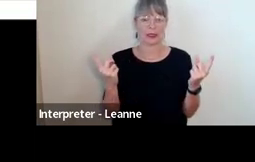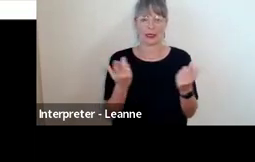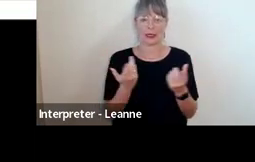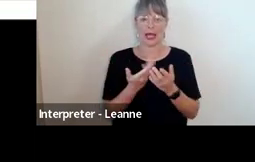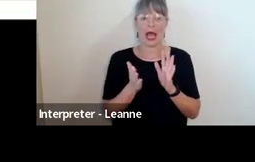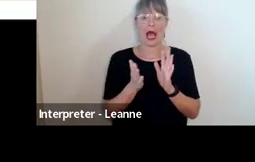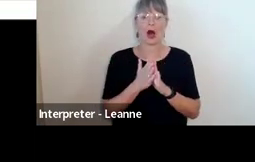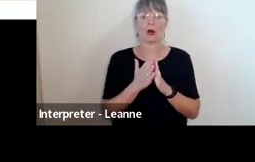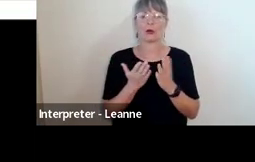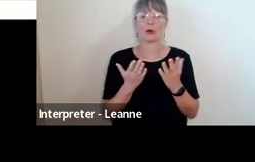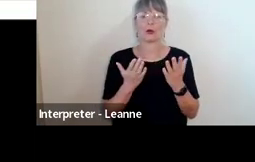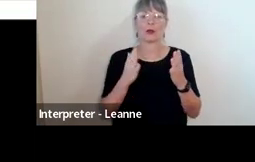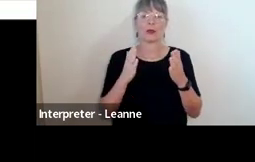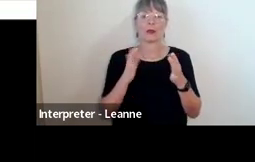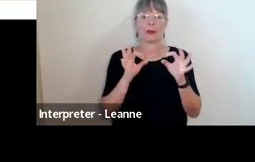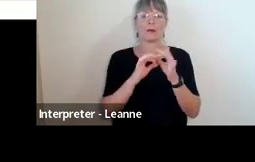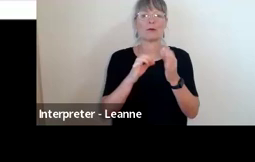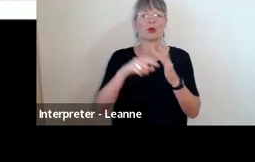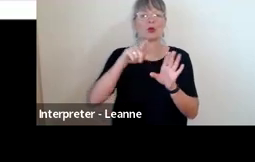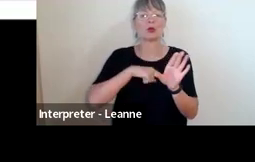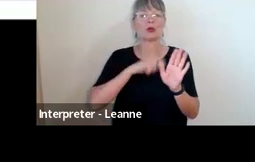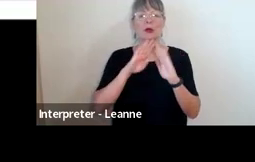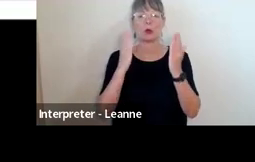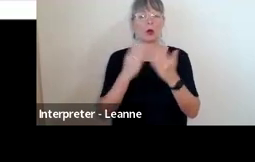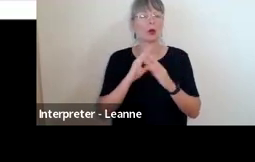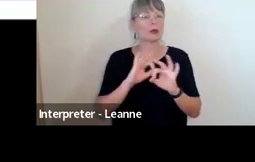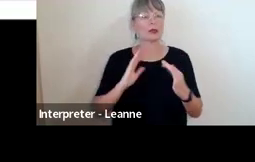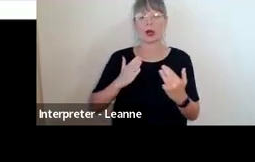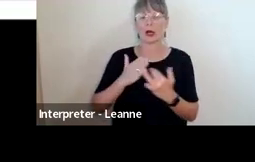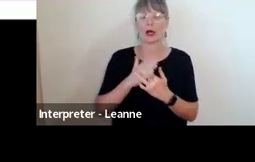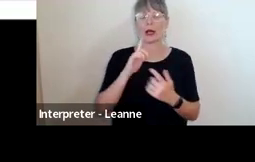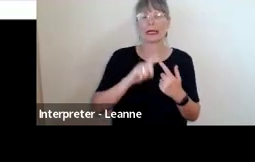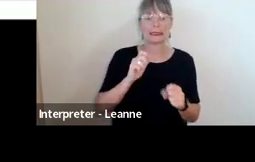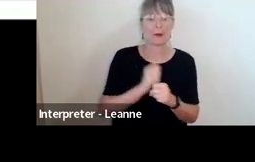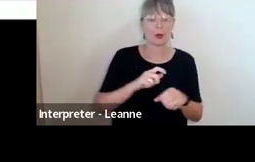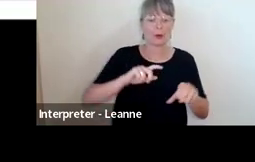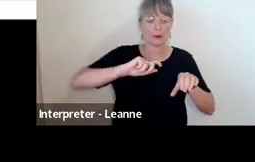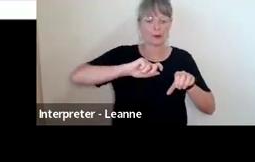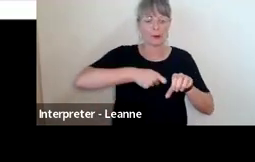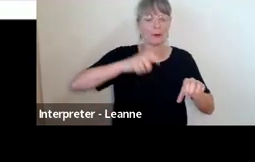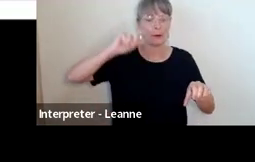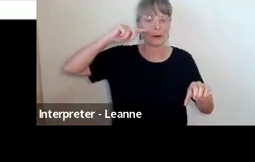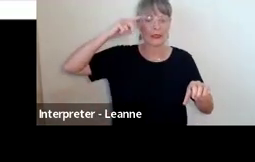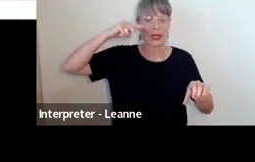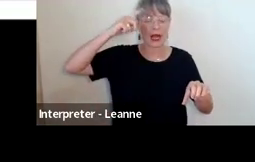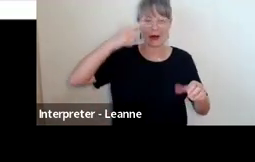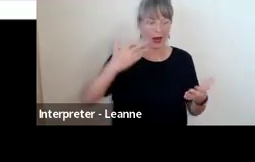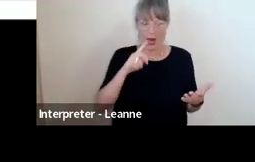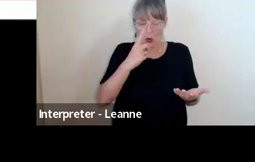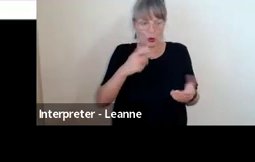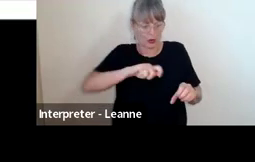world was. Suddenly, I couldn't open a tube of mascara, let alone hold it steady,